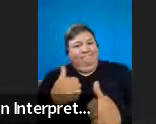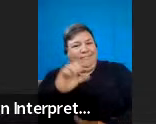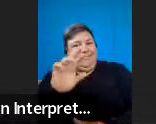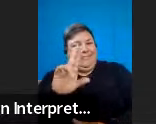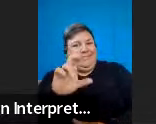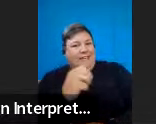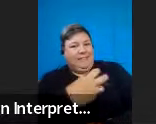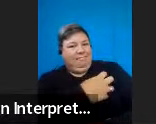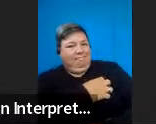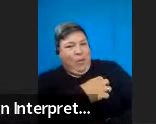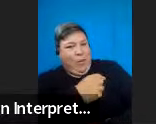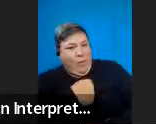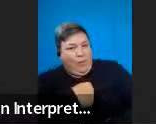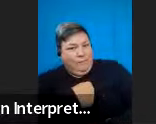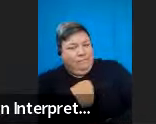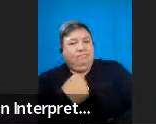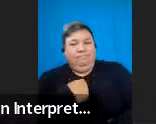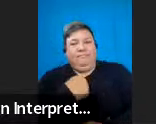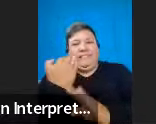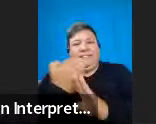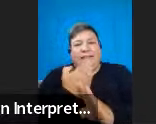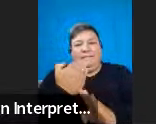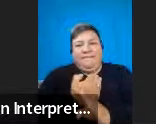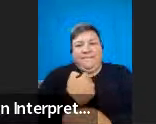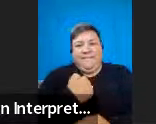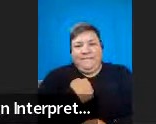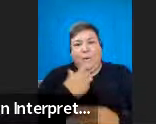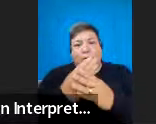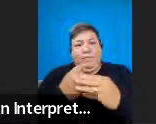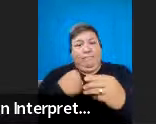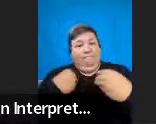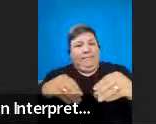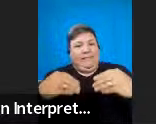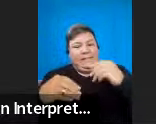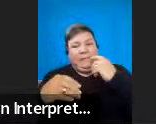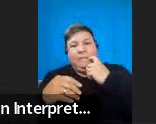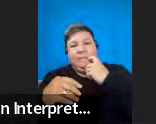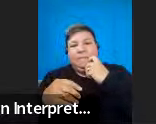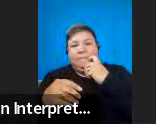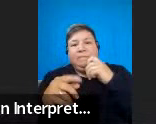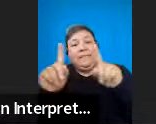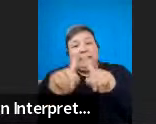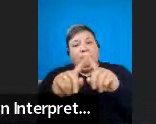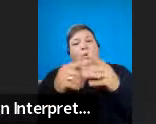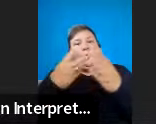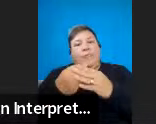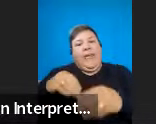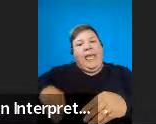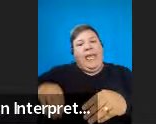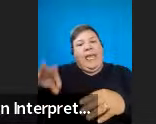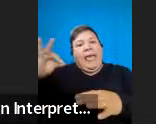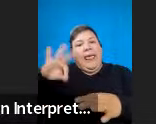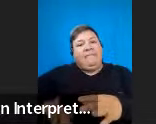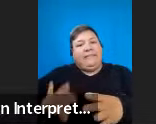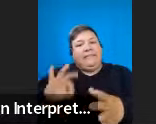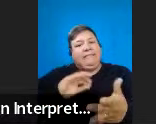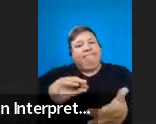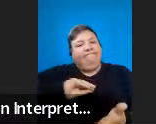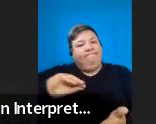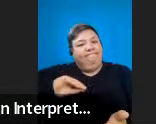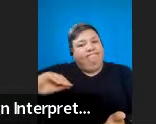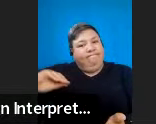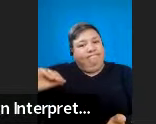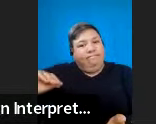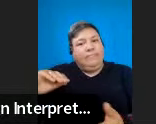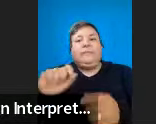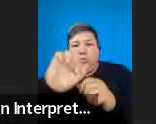safe and secured. So they want to do business with you as well, just like how the investors would want to bring business your way.